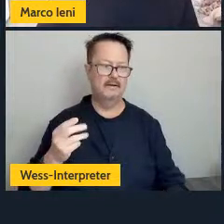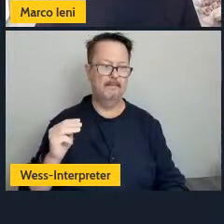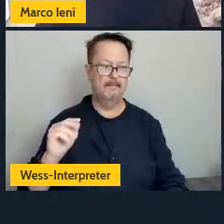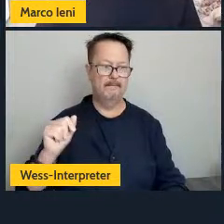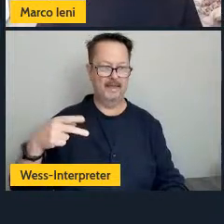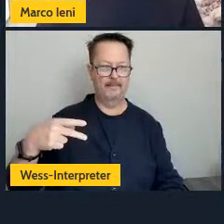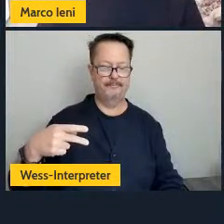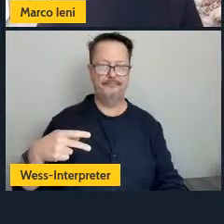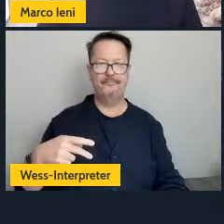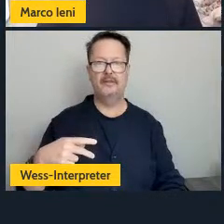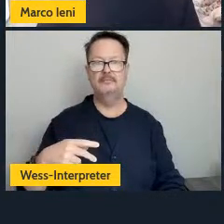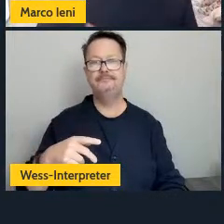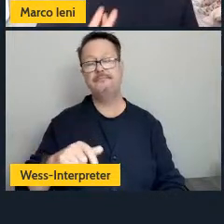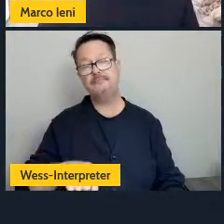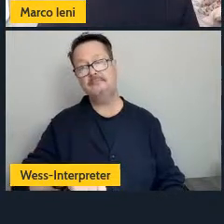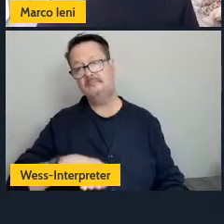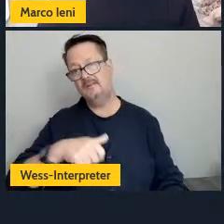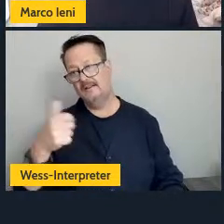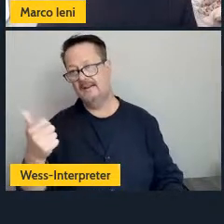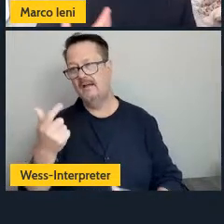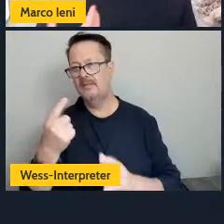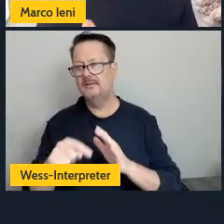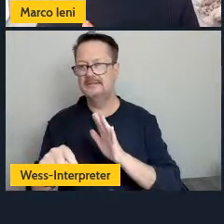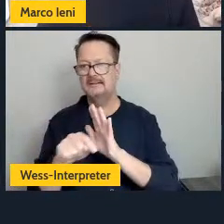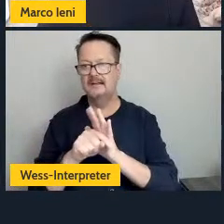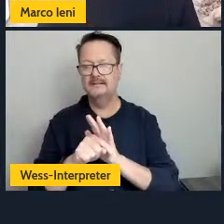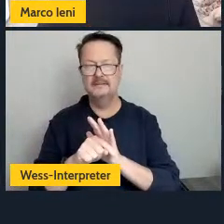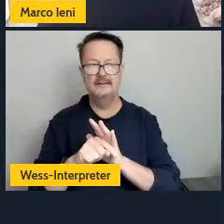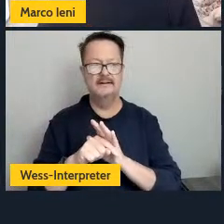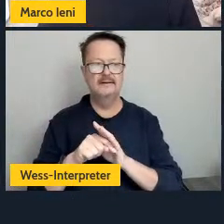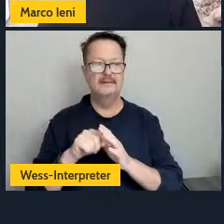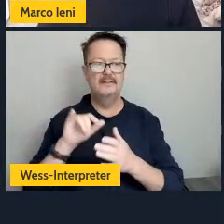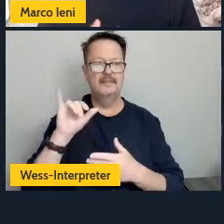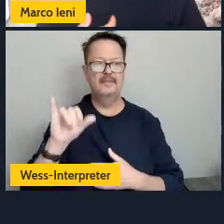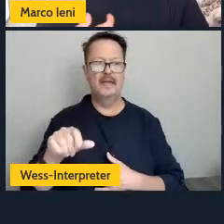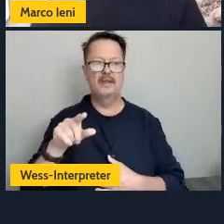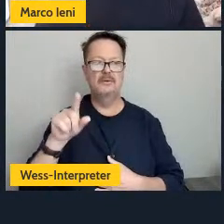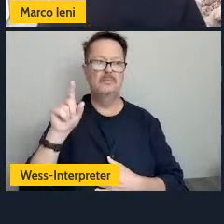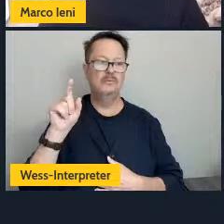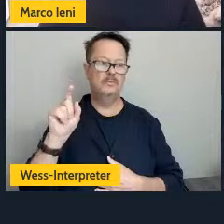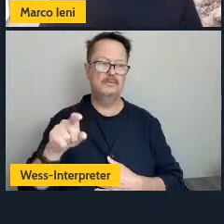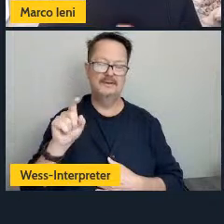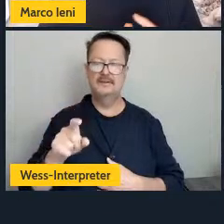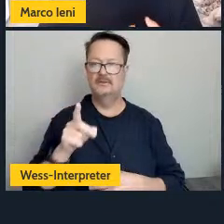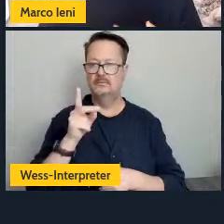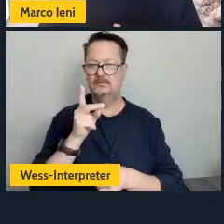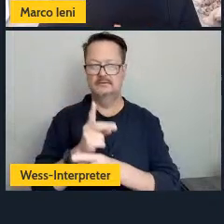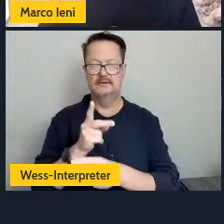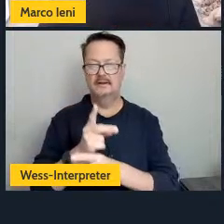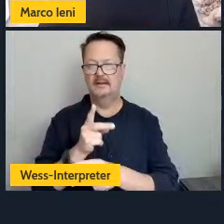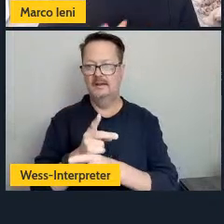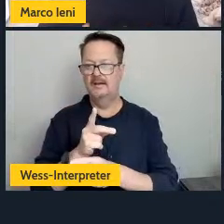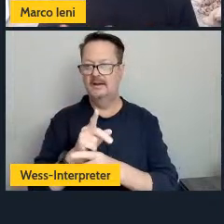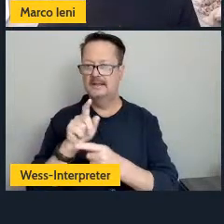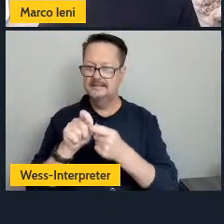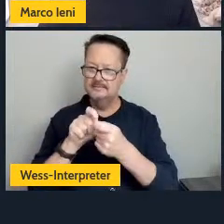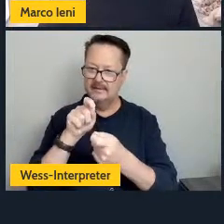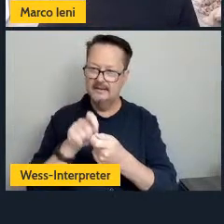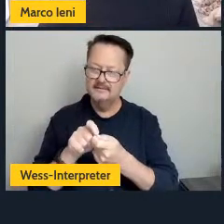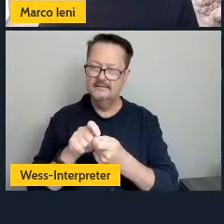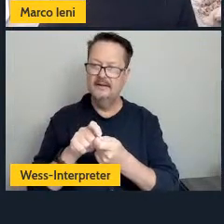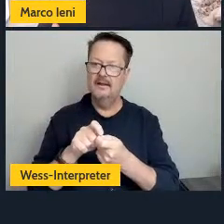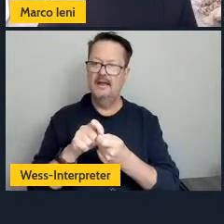Another downside of Helm is that you need to take care of specifying how many